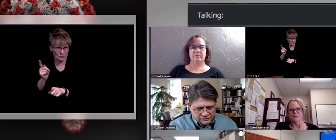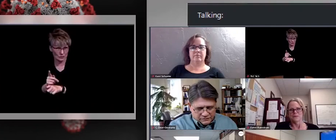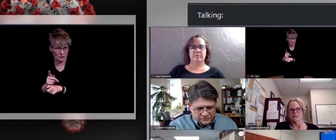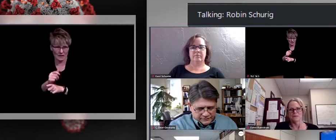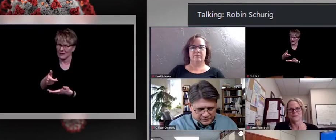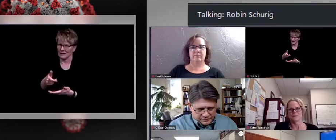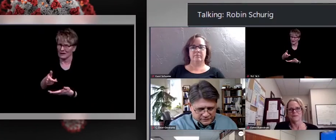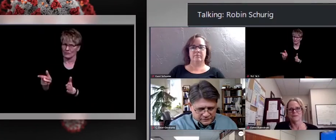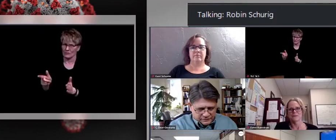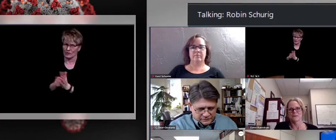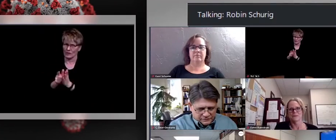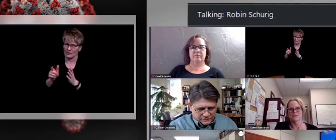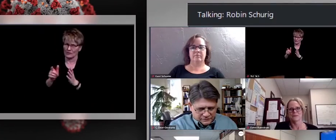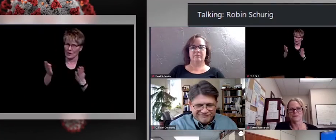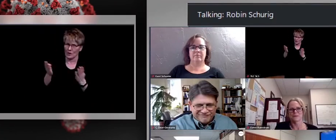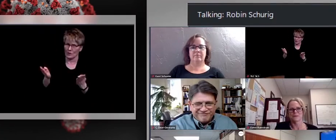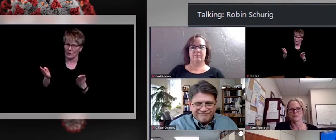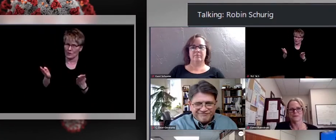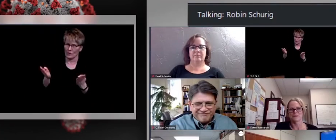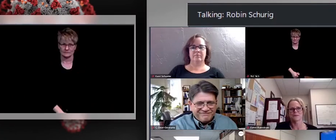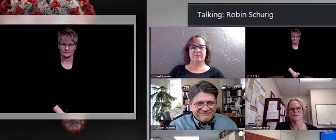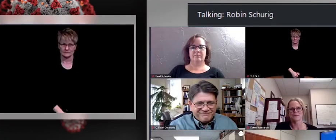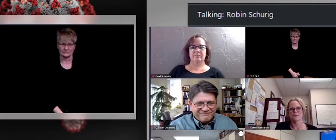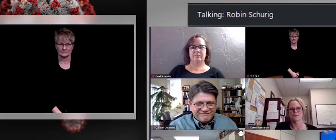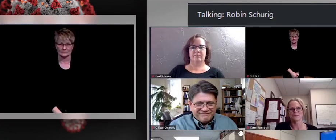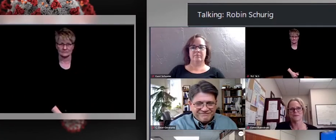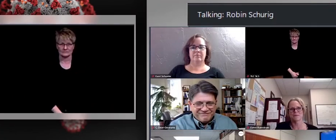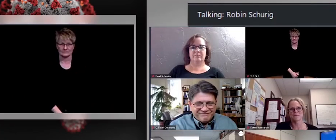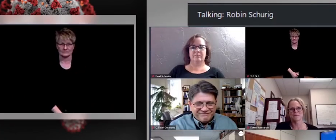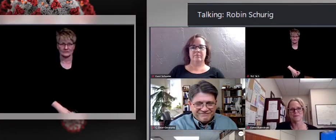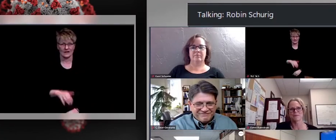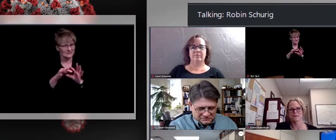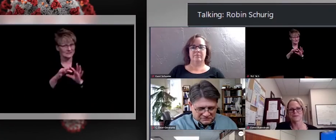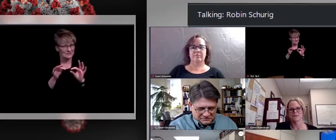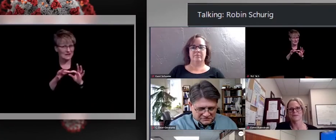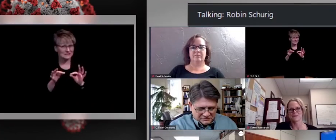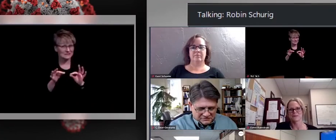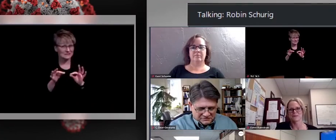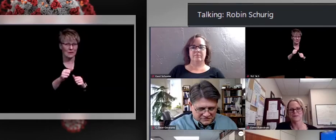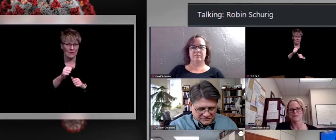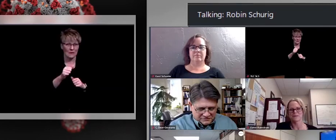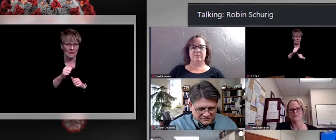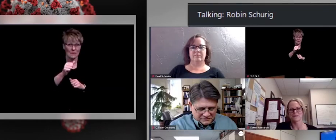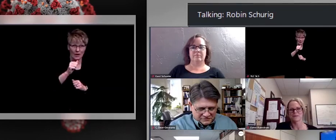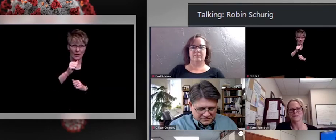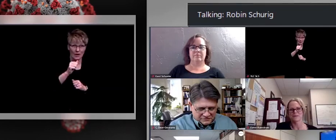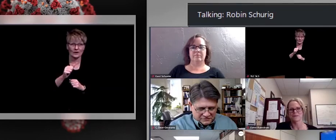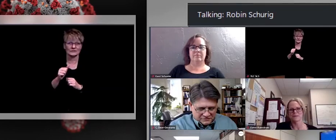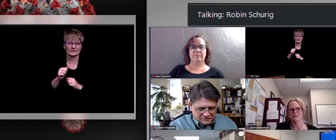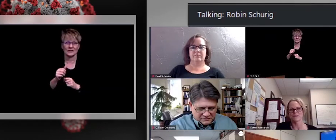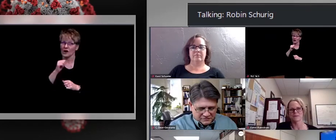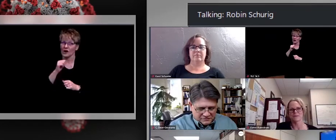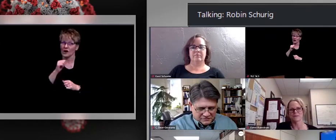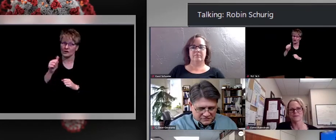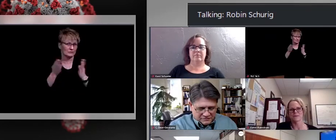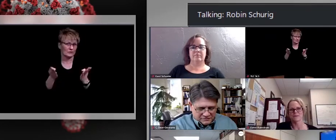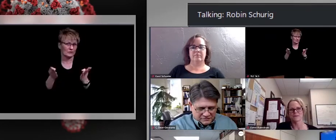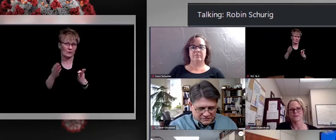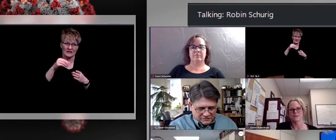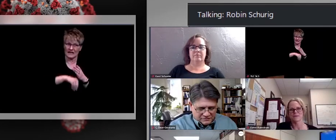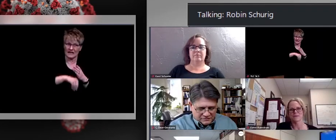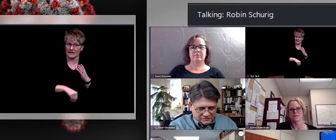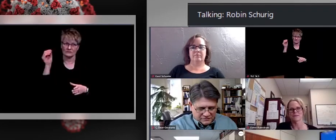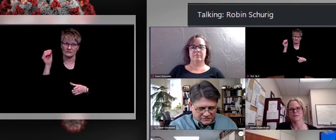I think that would be the message, that bars that don't serve food are not supposed to be open right now at all, not even outdoors. And so, yeah, if you're going to go